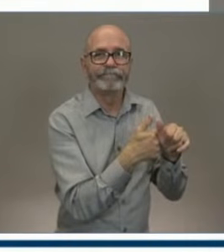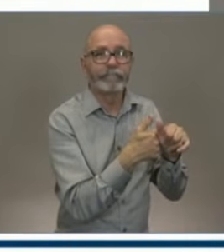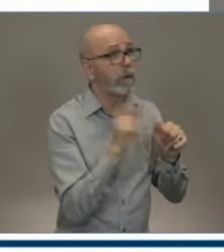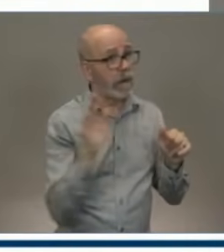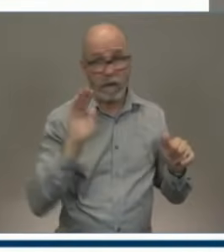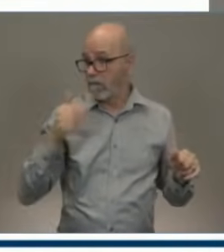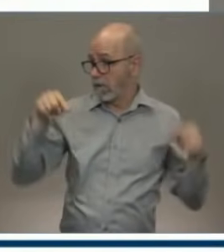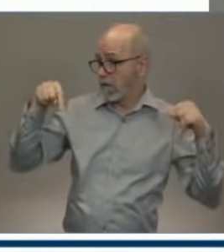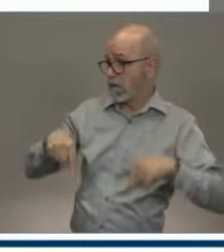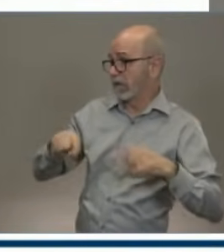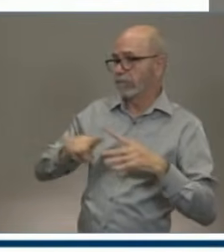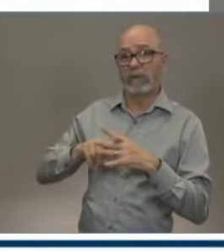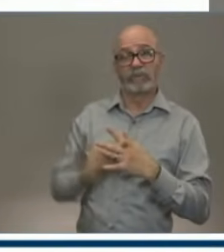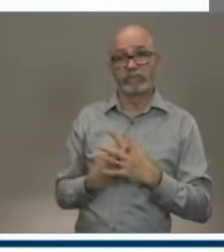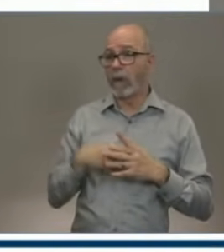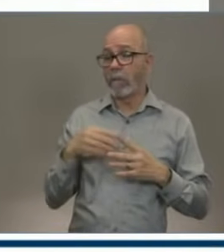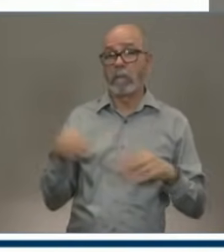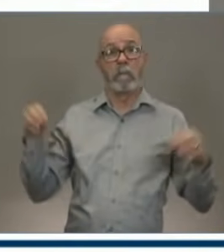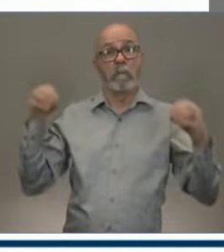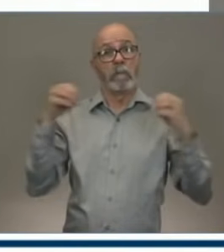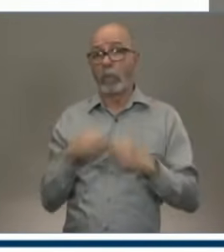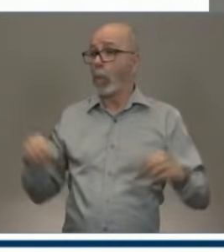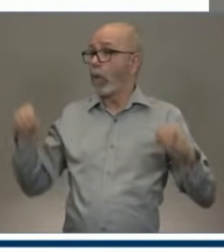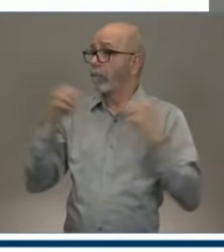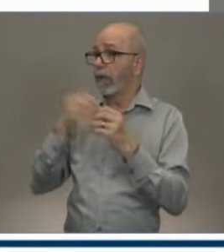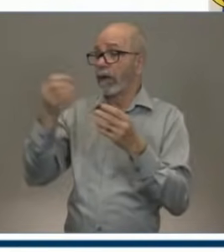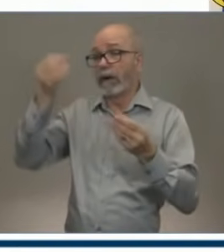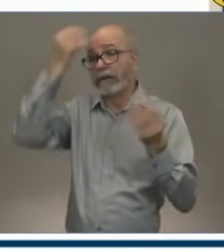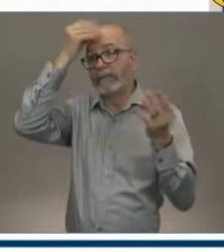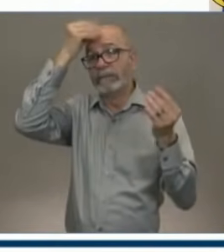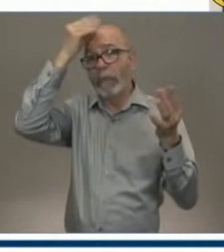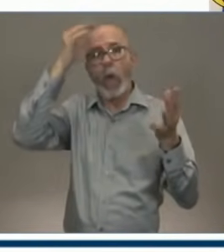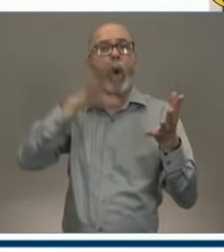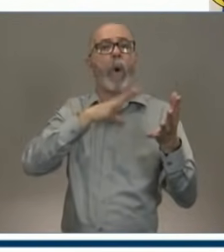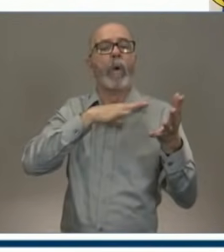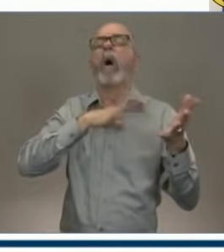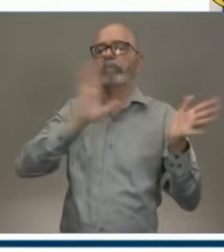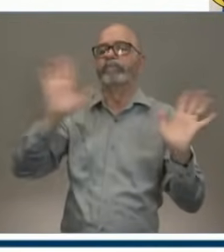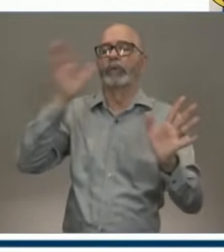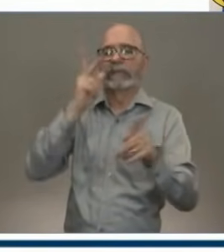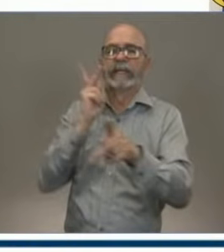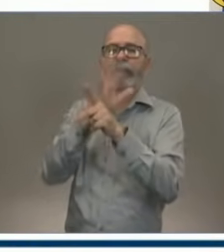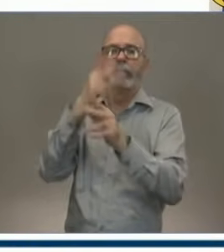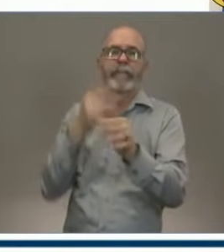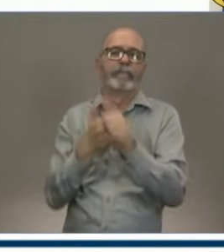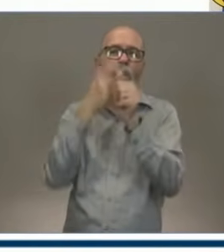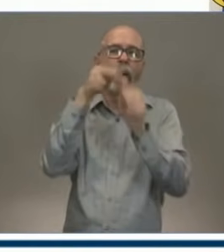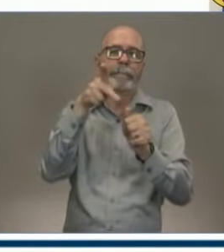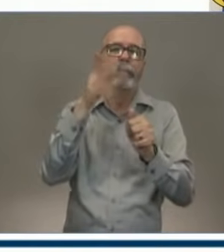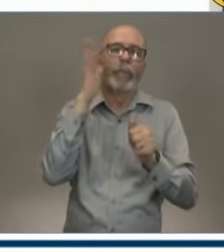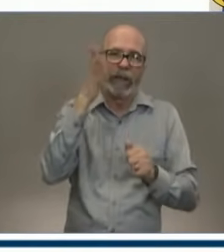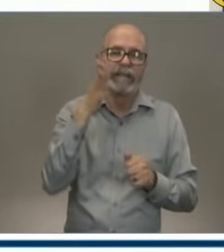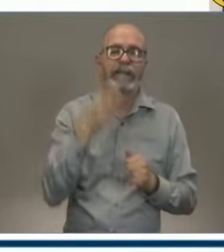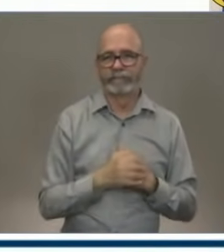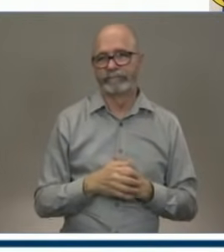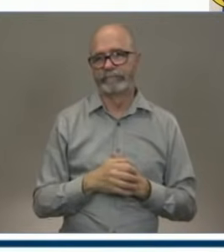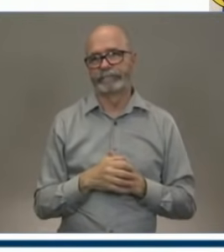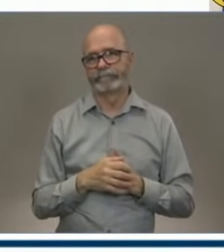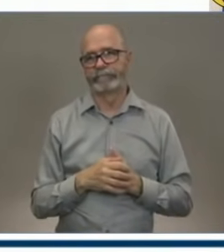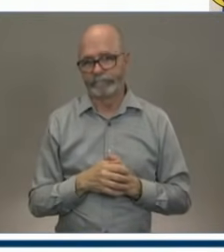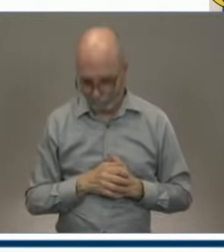in that process. More to come on that next week. Go ahead with your follow-up, Zane. Is there a plan